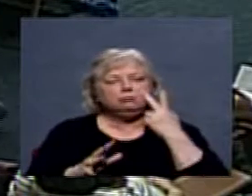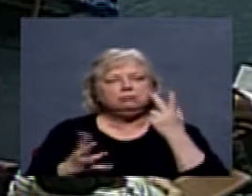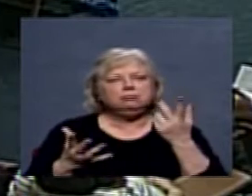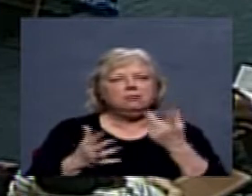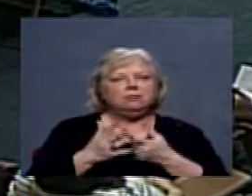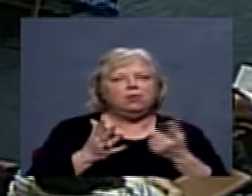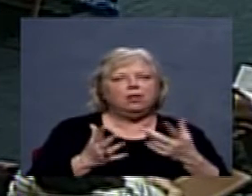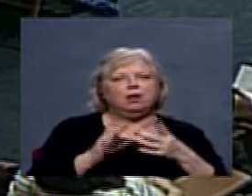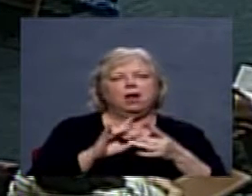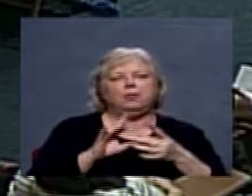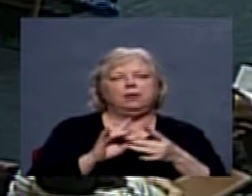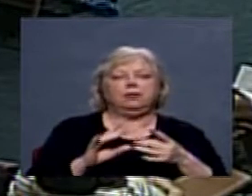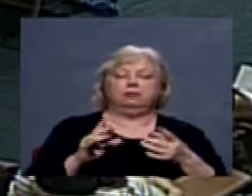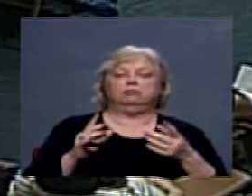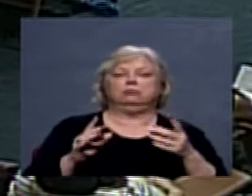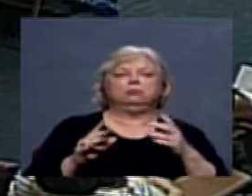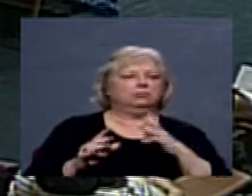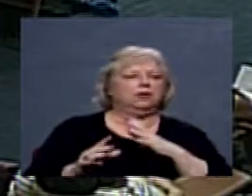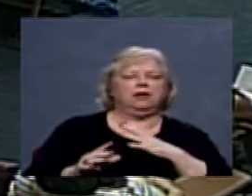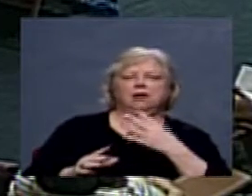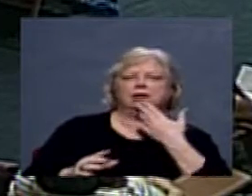We have Stacy Newman.